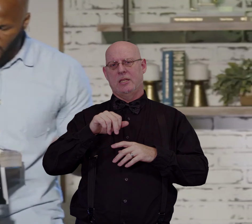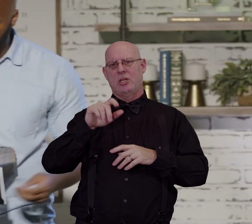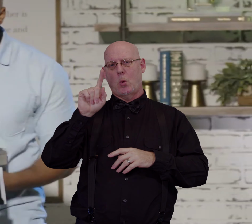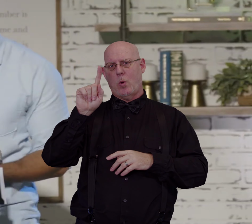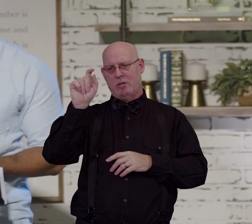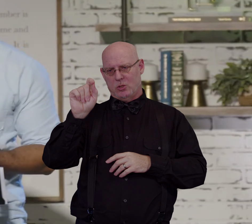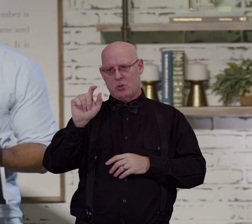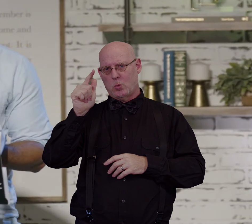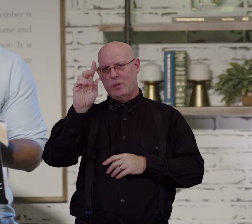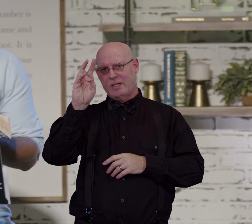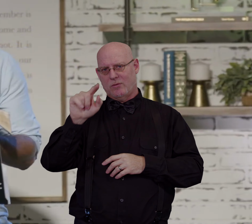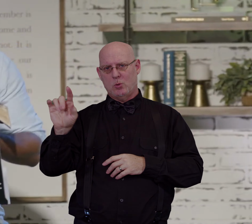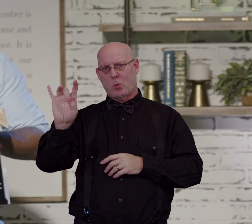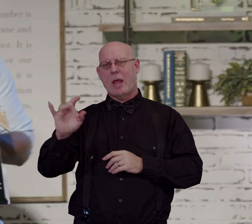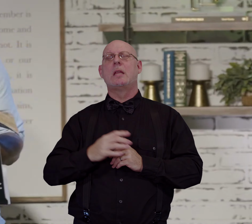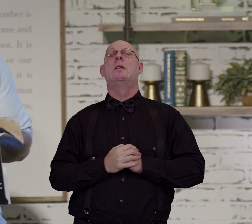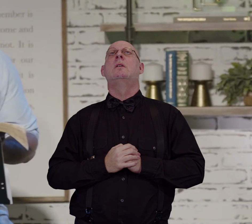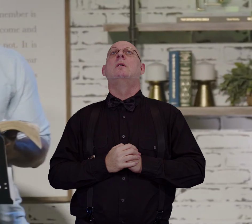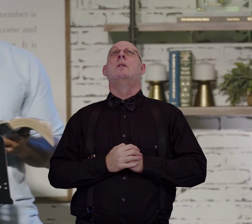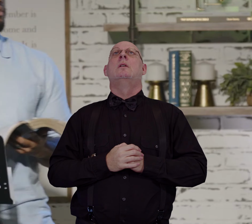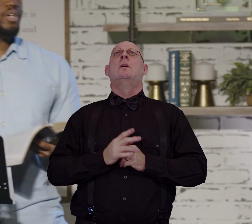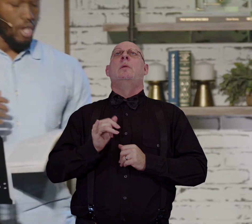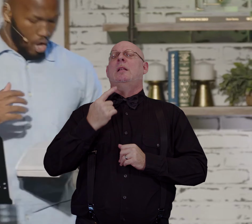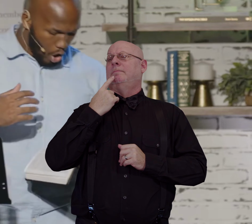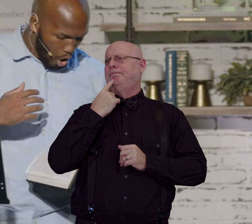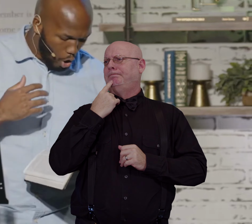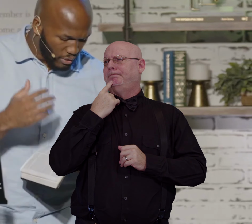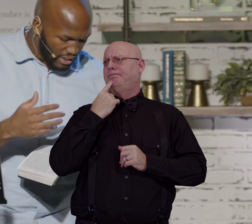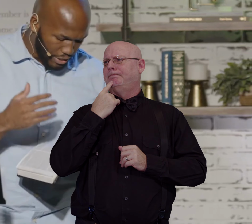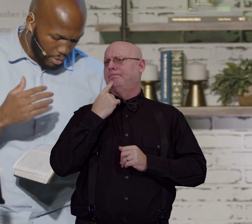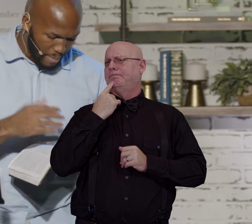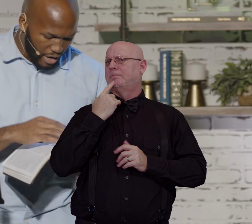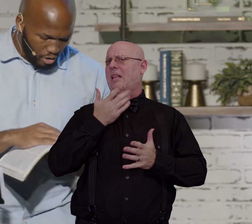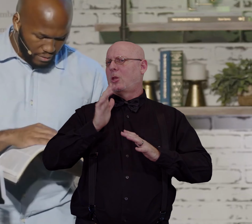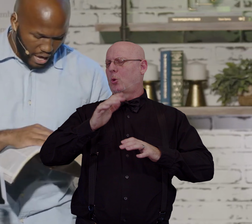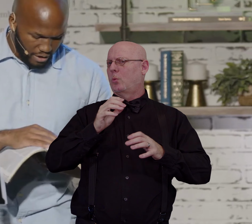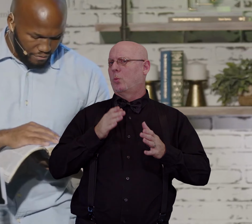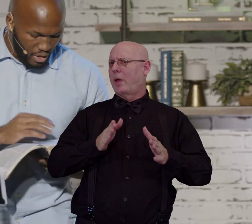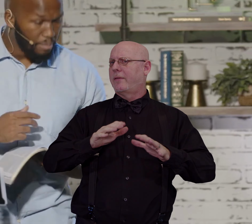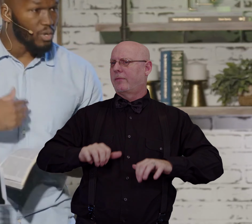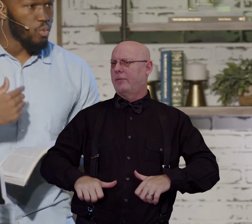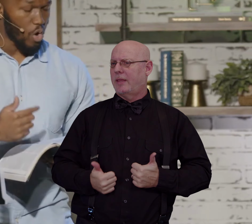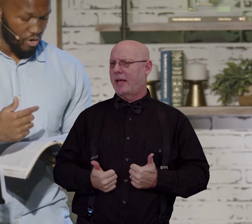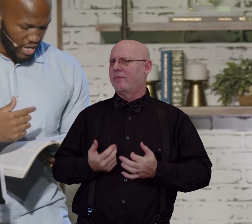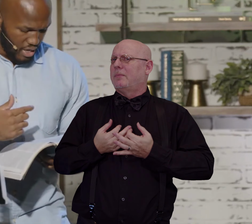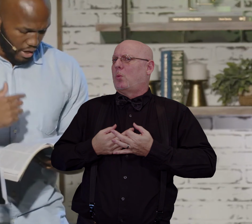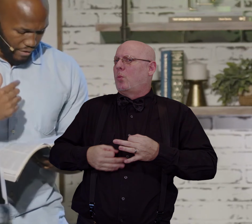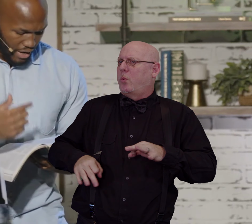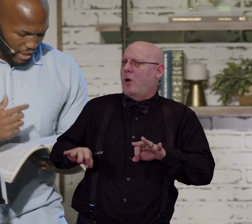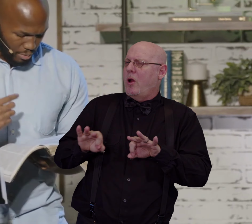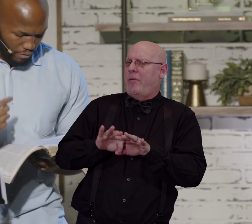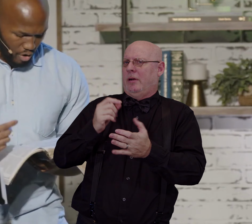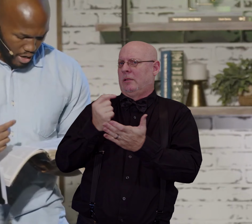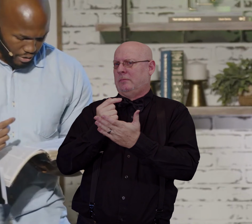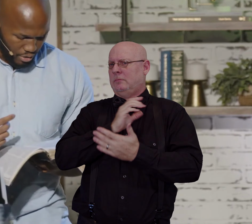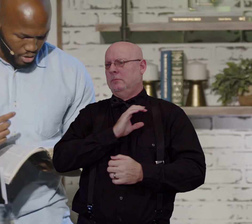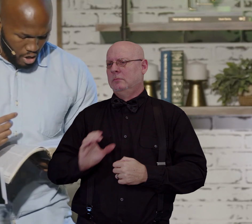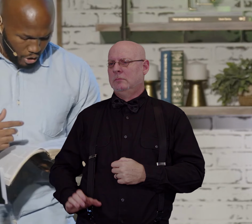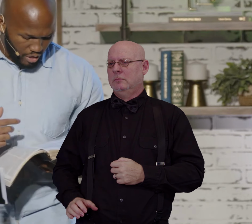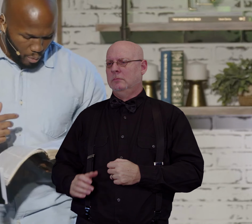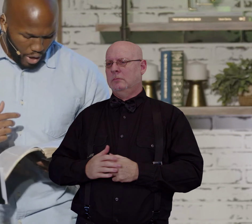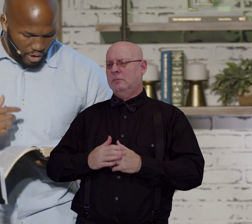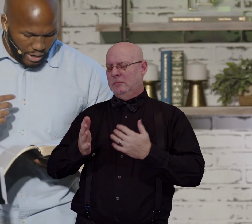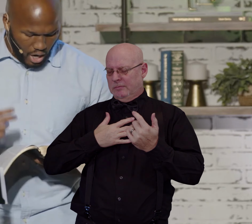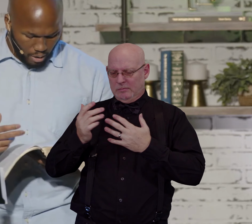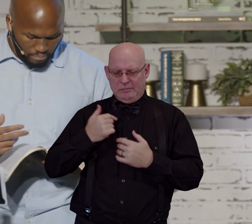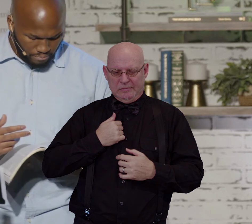verses 27 and 28, Paul says this: "Only let your manner of life be worthy of the gospel of Christ,